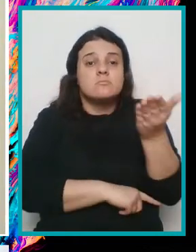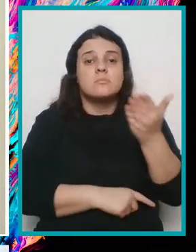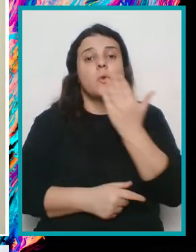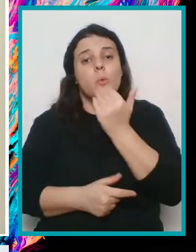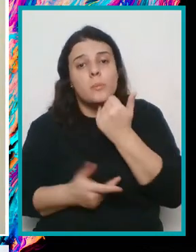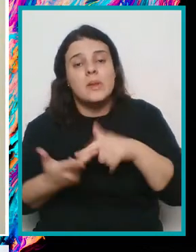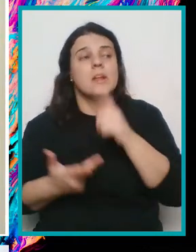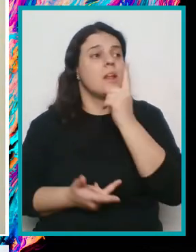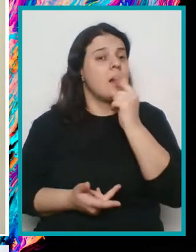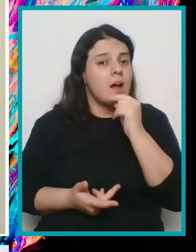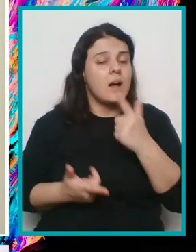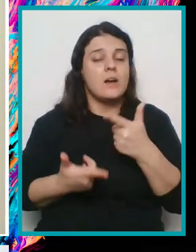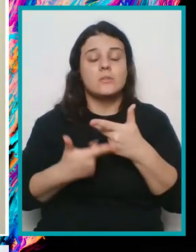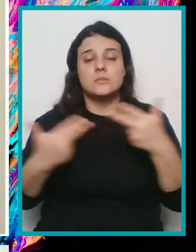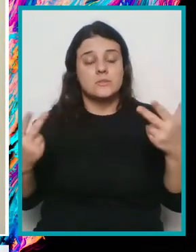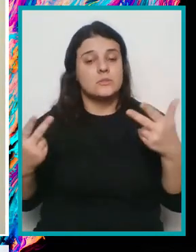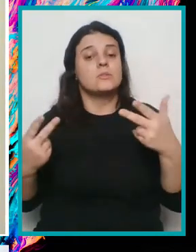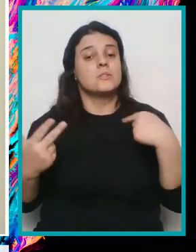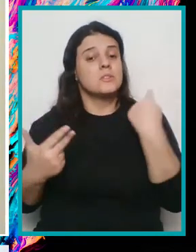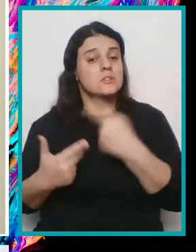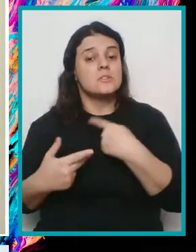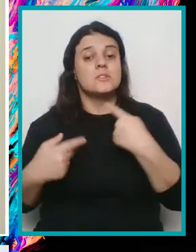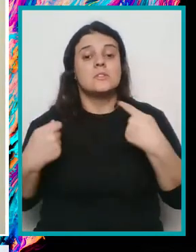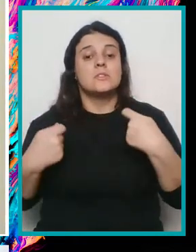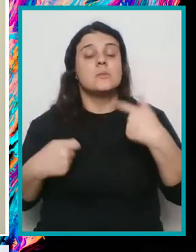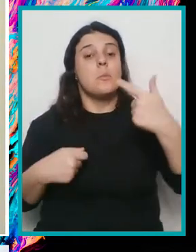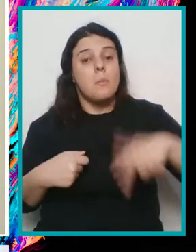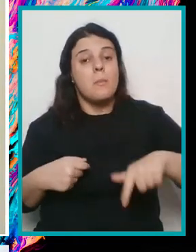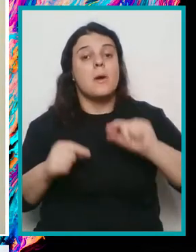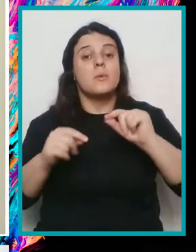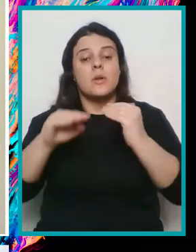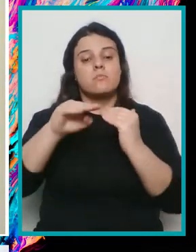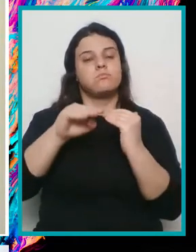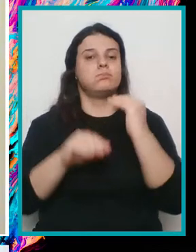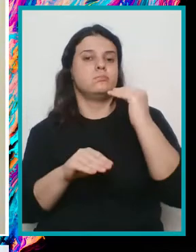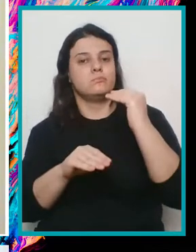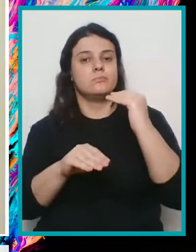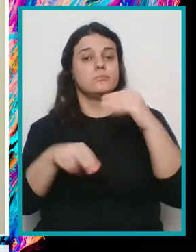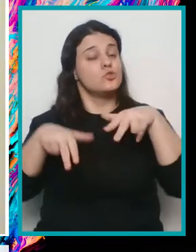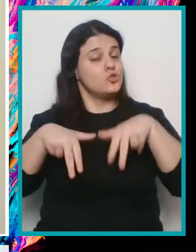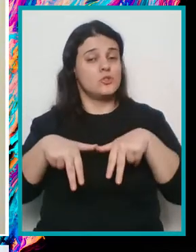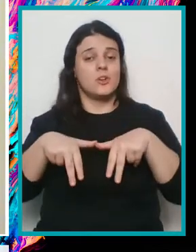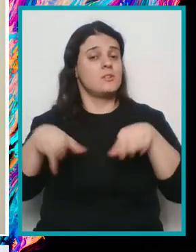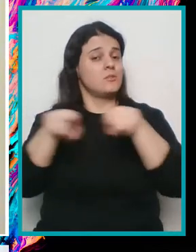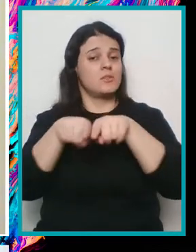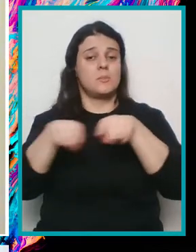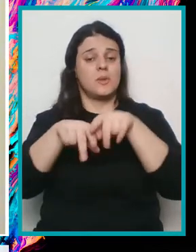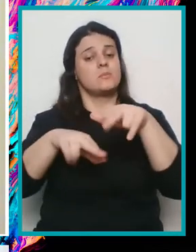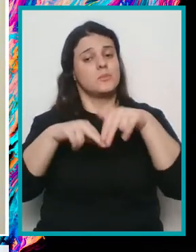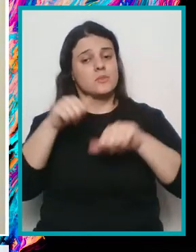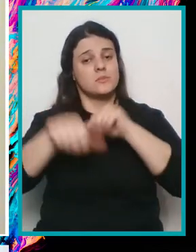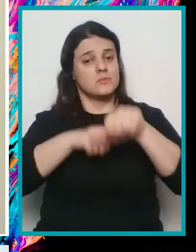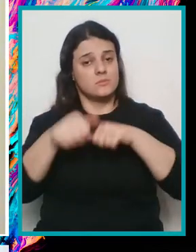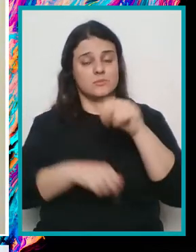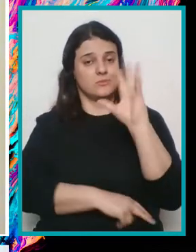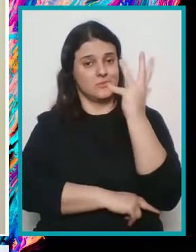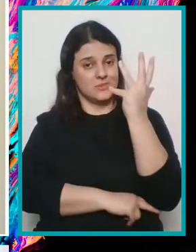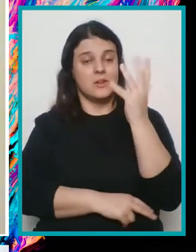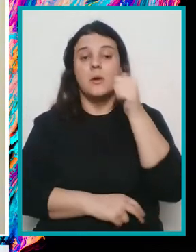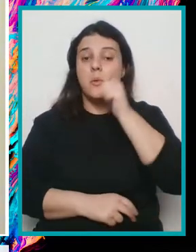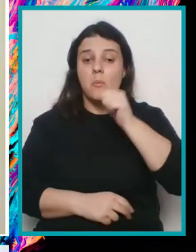distances to make sure that their families get access to these things amidst such a